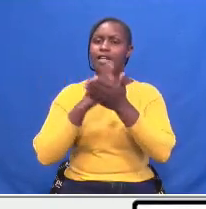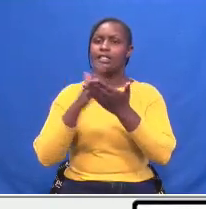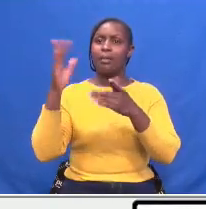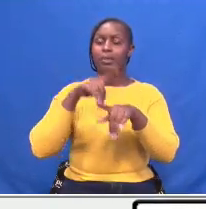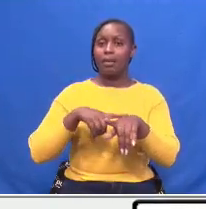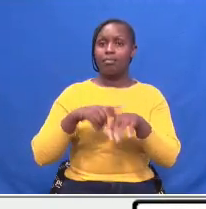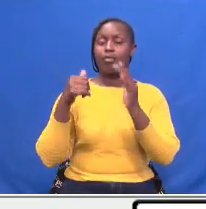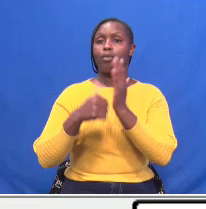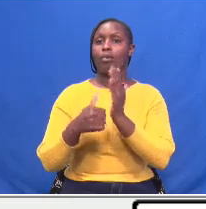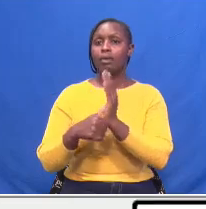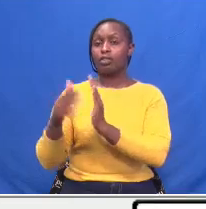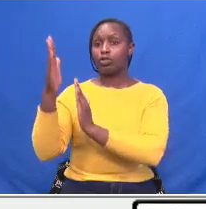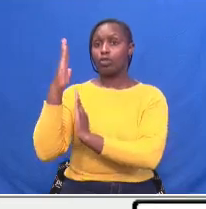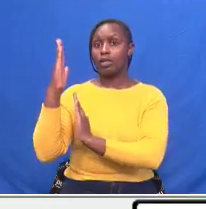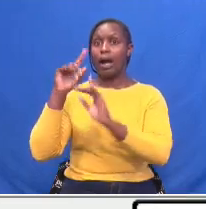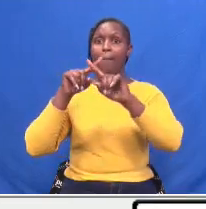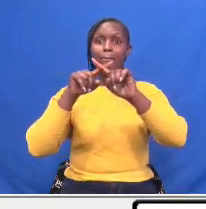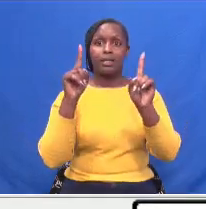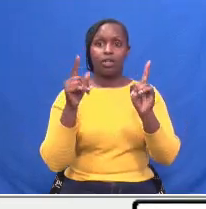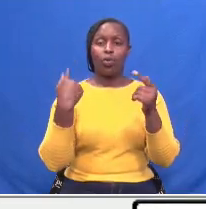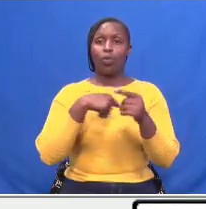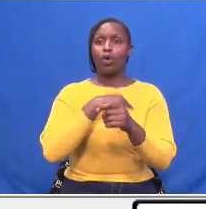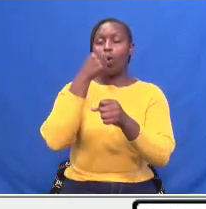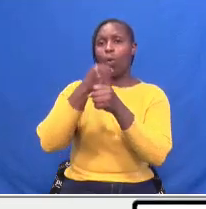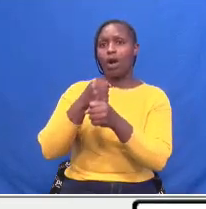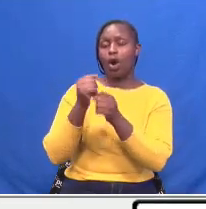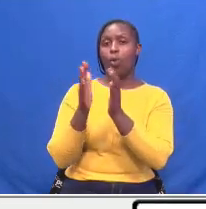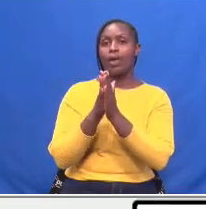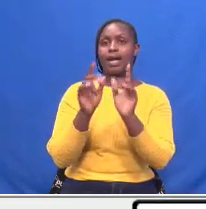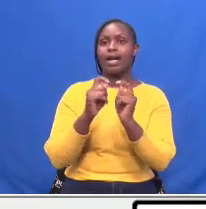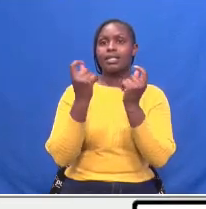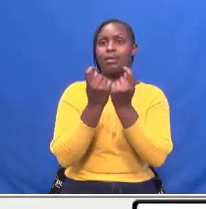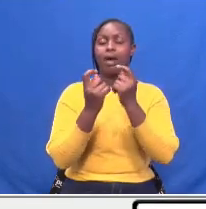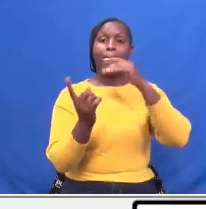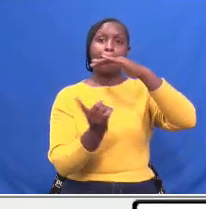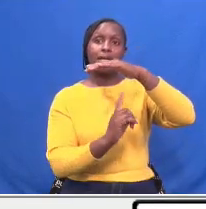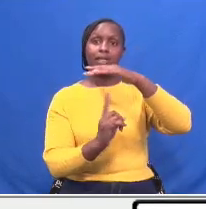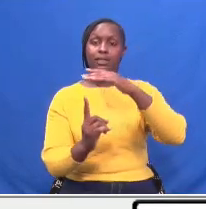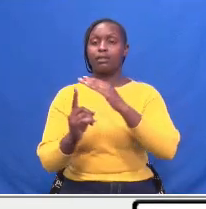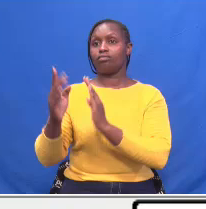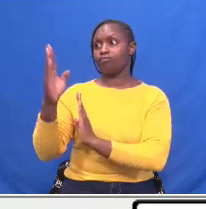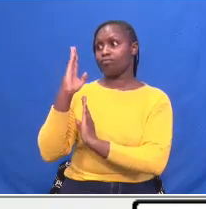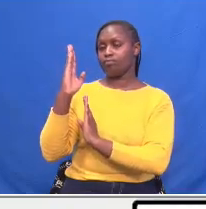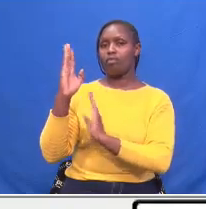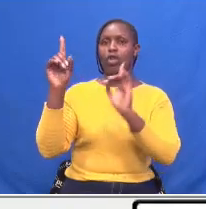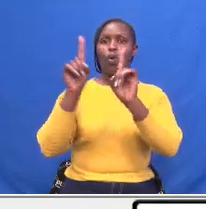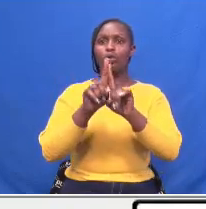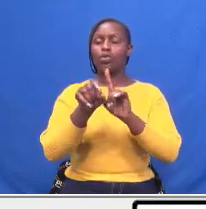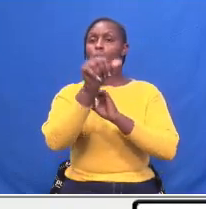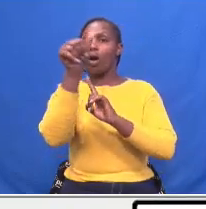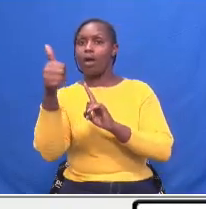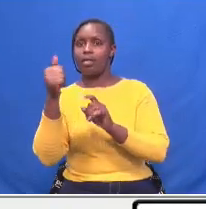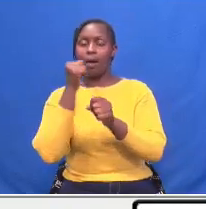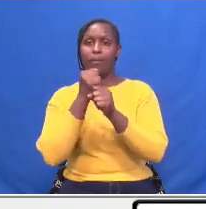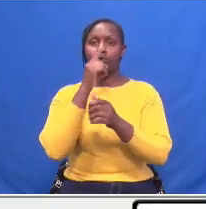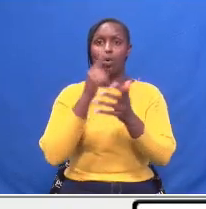in a multi-agency team with the Ministry of Interior and many other ministries to ensure that no learner will